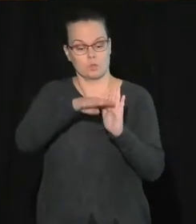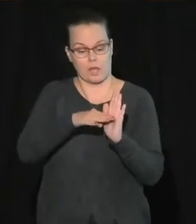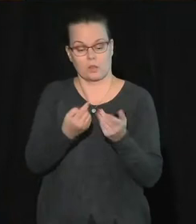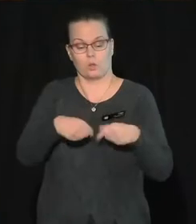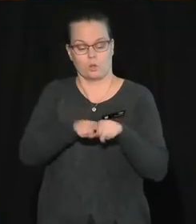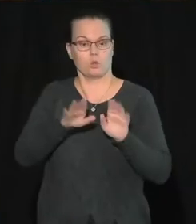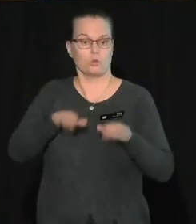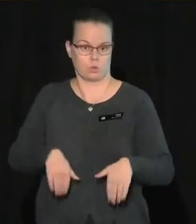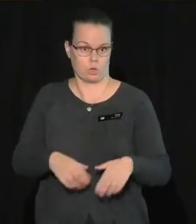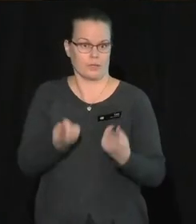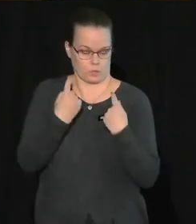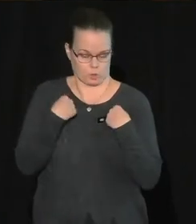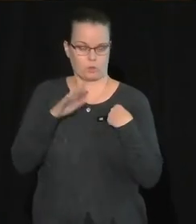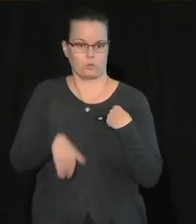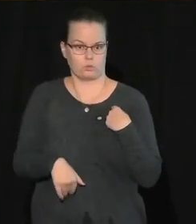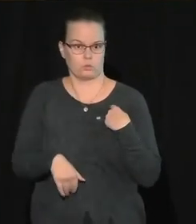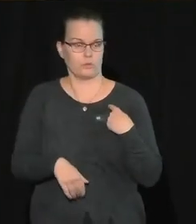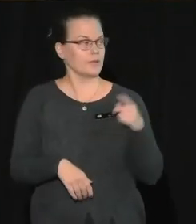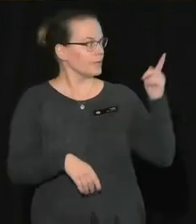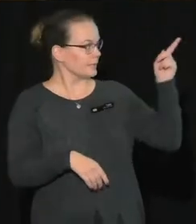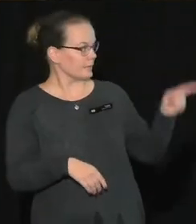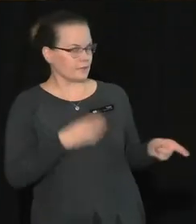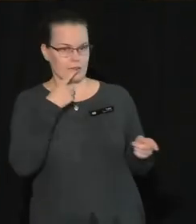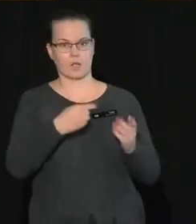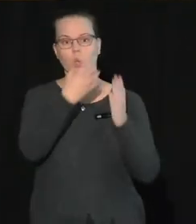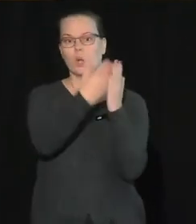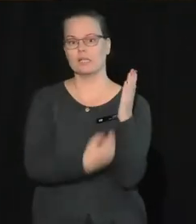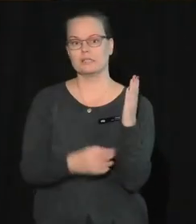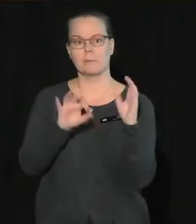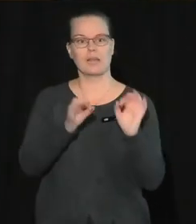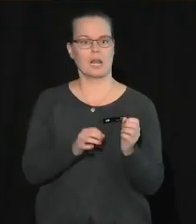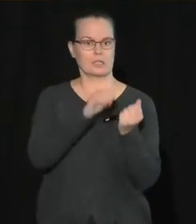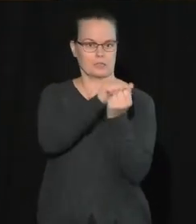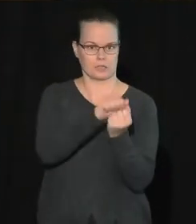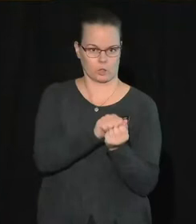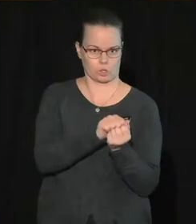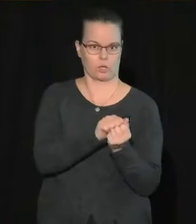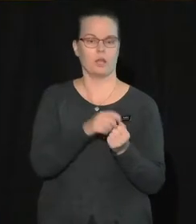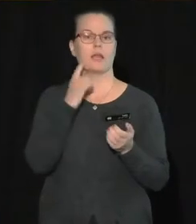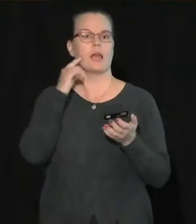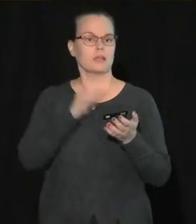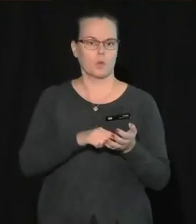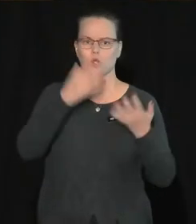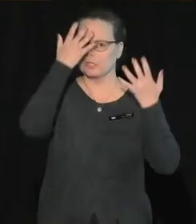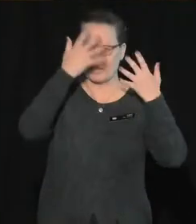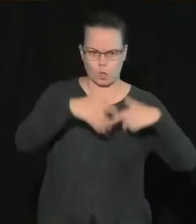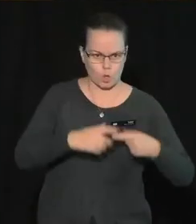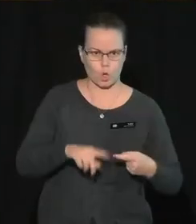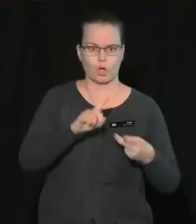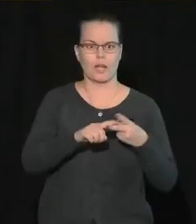please? So this is the list of products in the scope of the Act. We have computers, operating